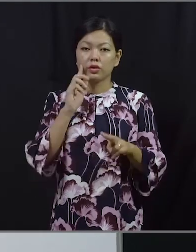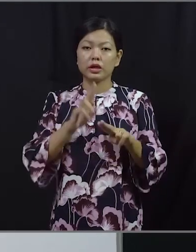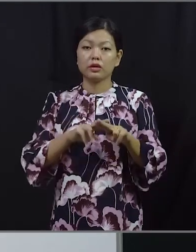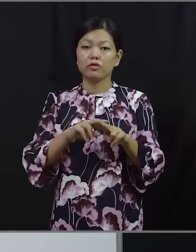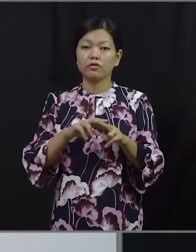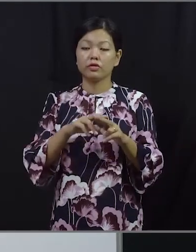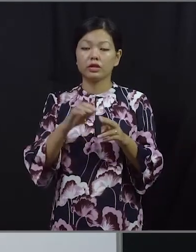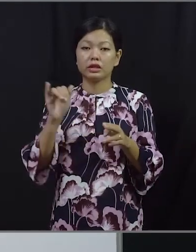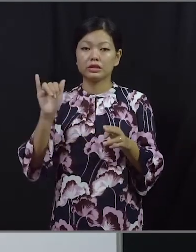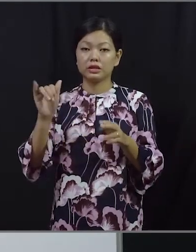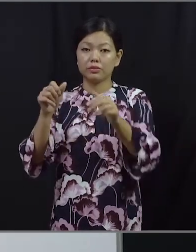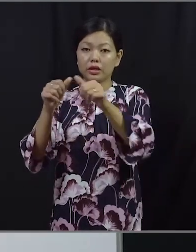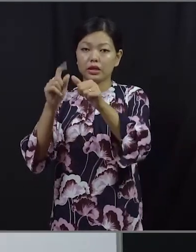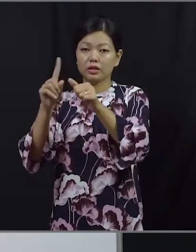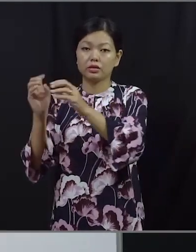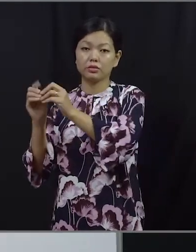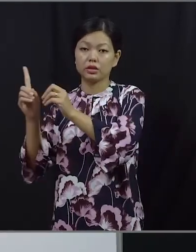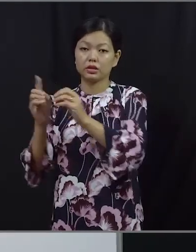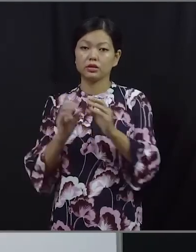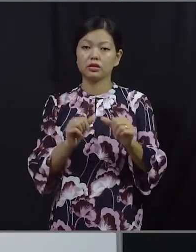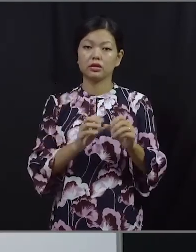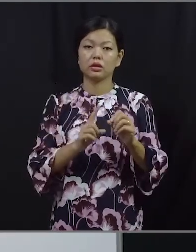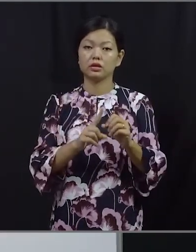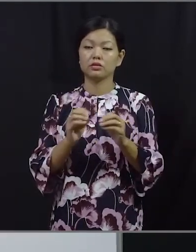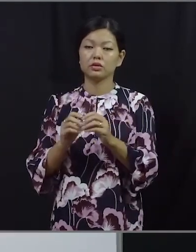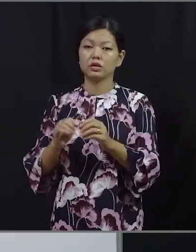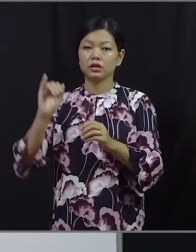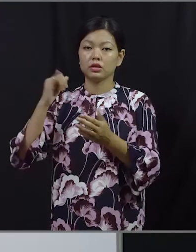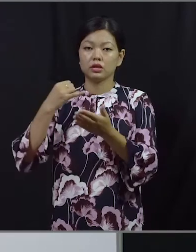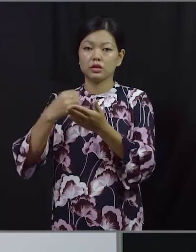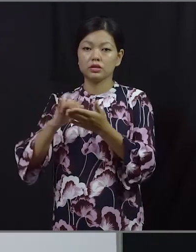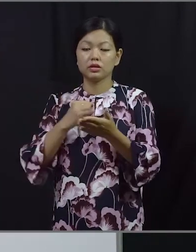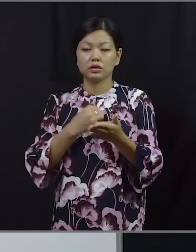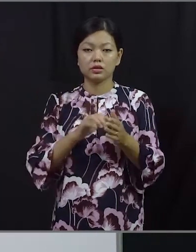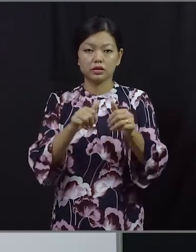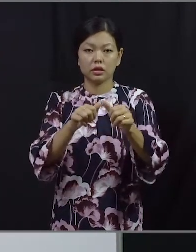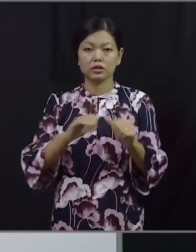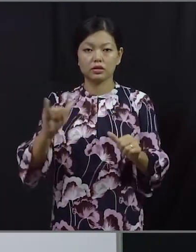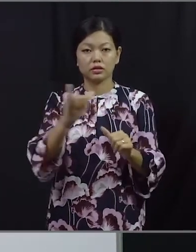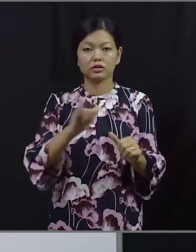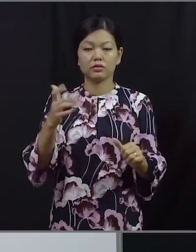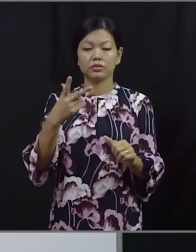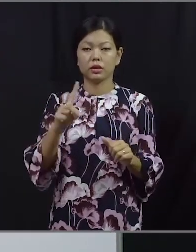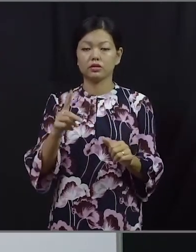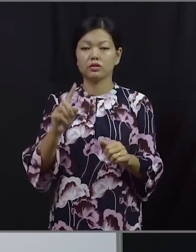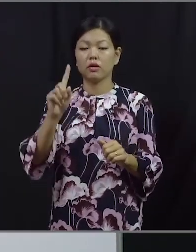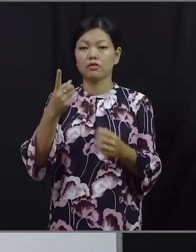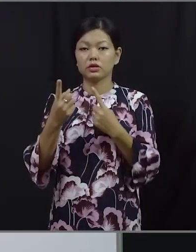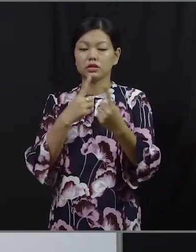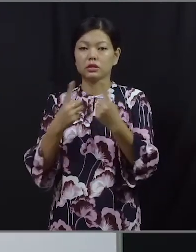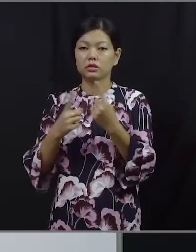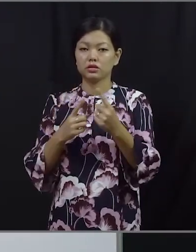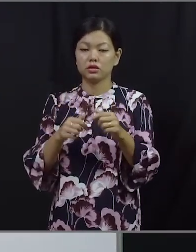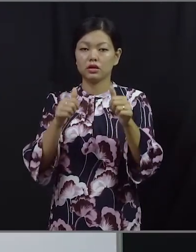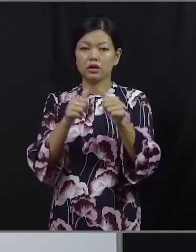get the same equation, that is A double dash B double dash divided by AB. So from here, okay, let's check this first. Let's check this one,